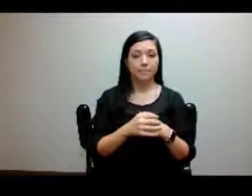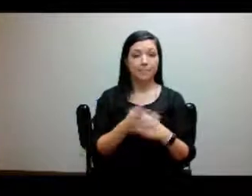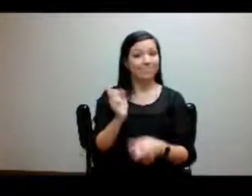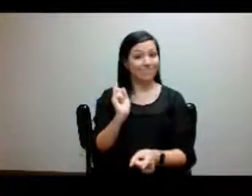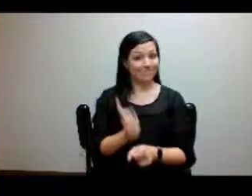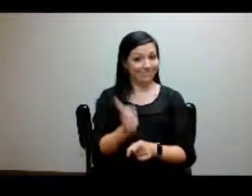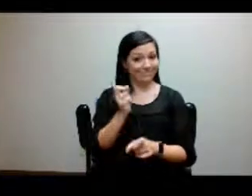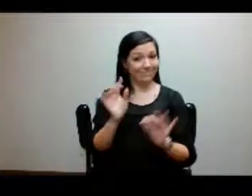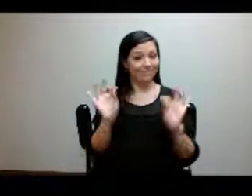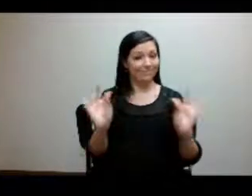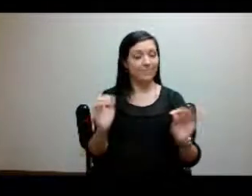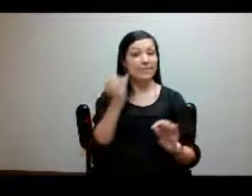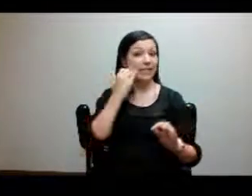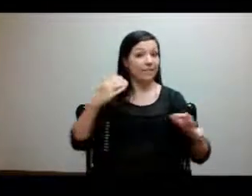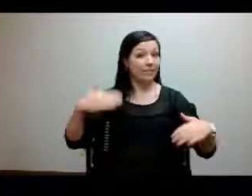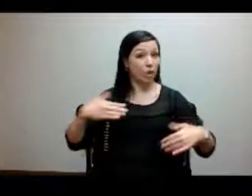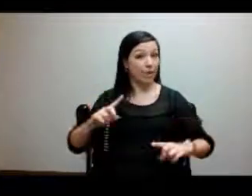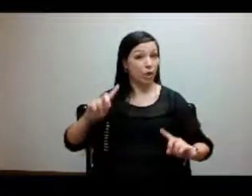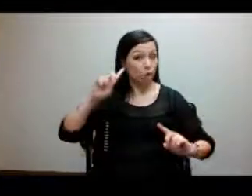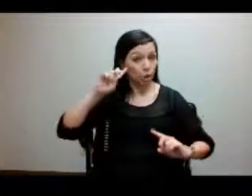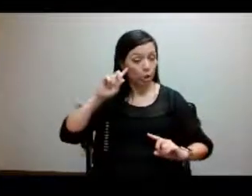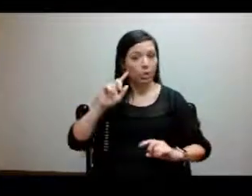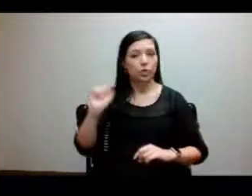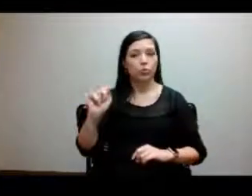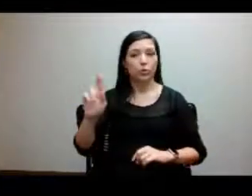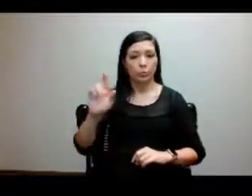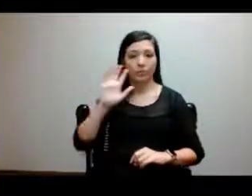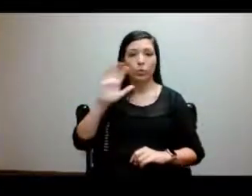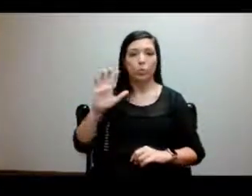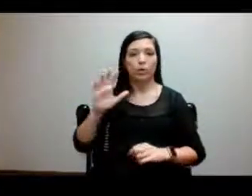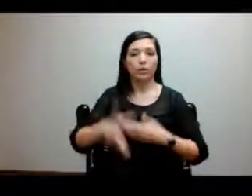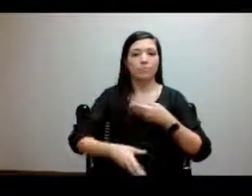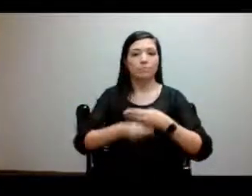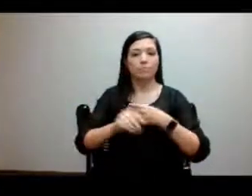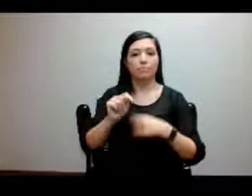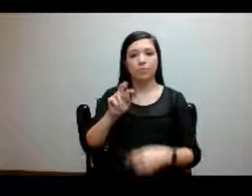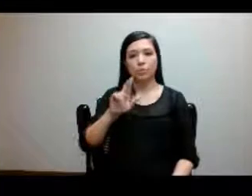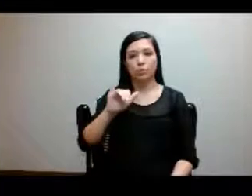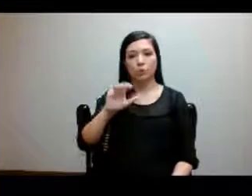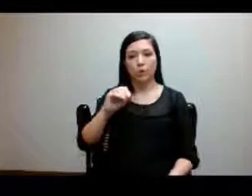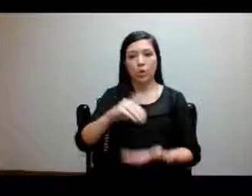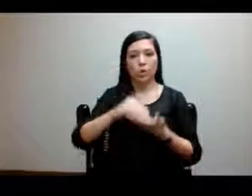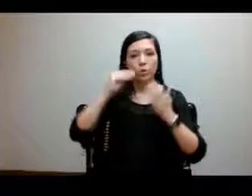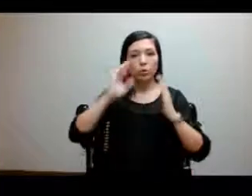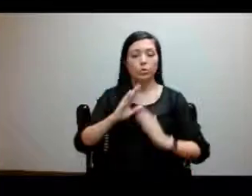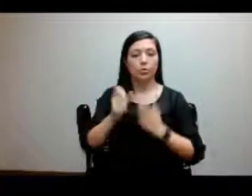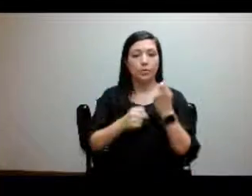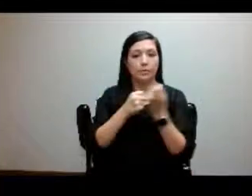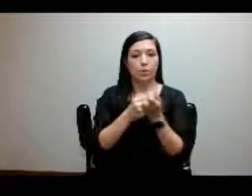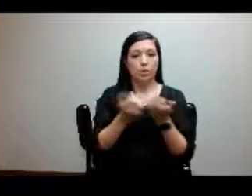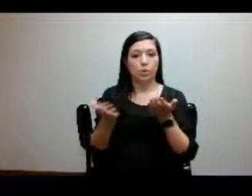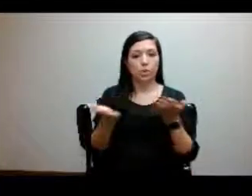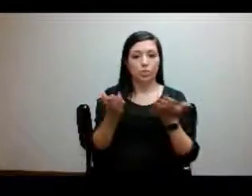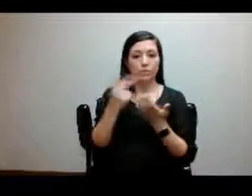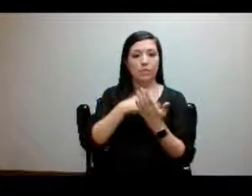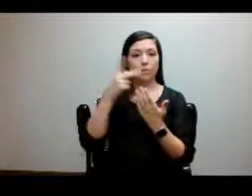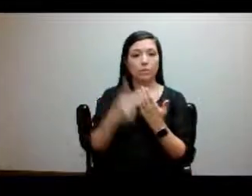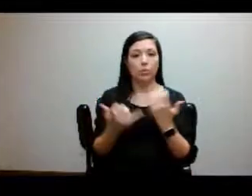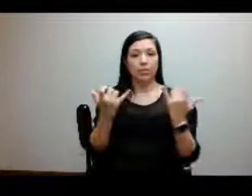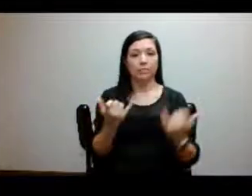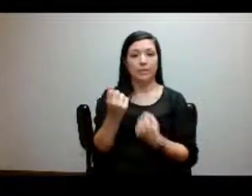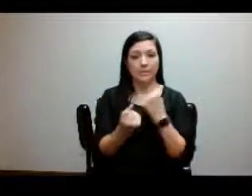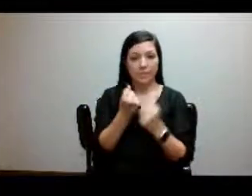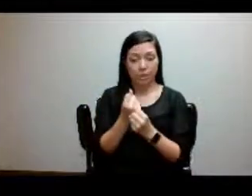right. If you haven't heard, Trinity River will be gaining a TRIO Student Support Services program this year. With the receipt of